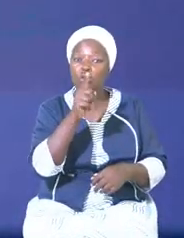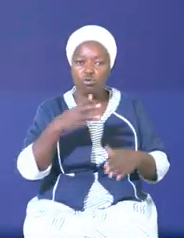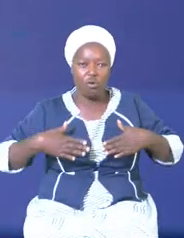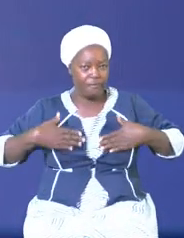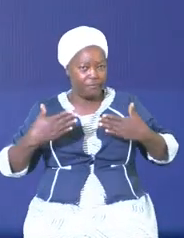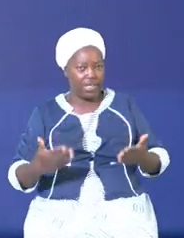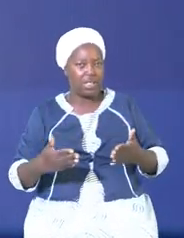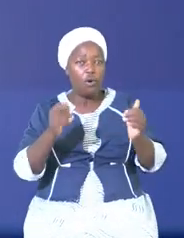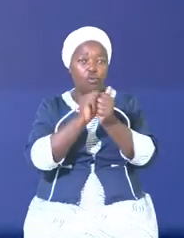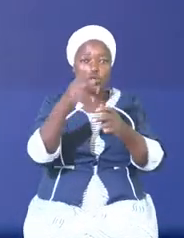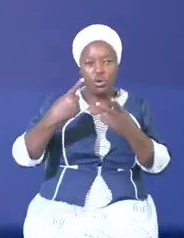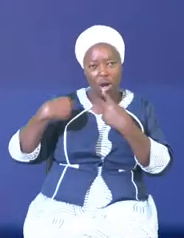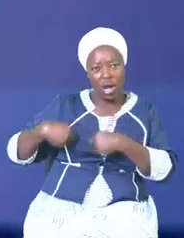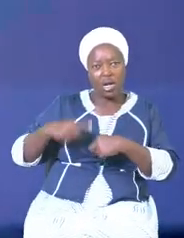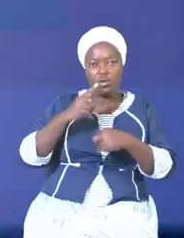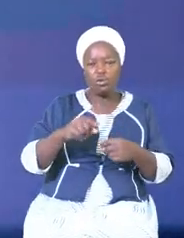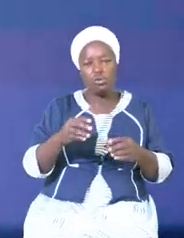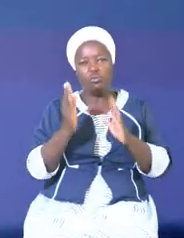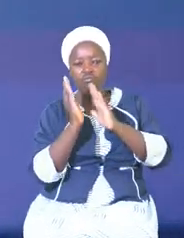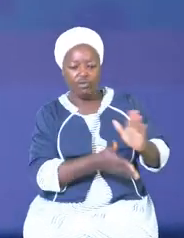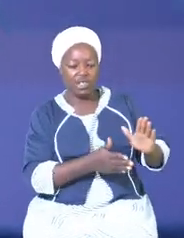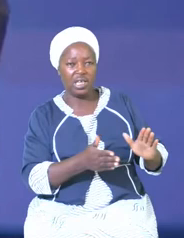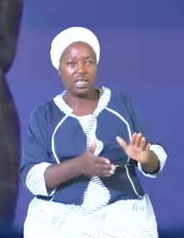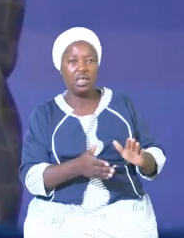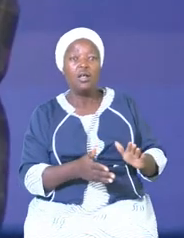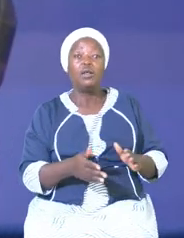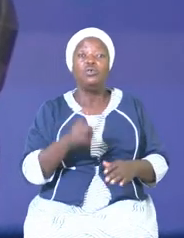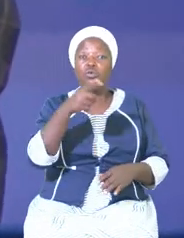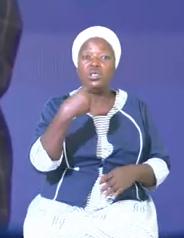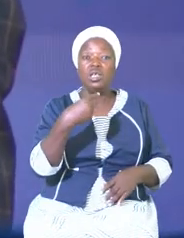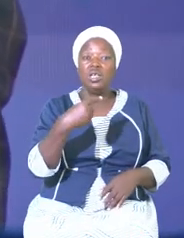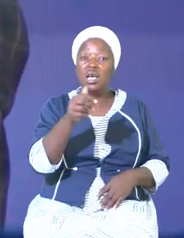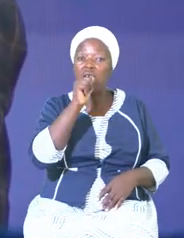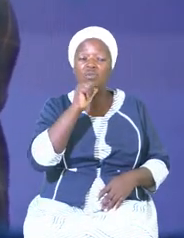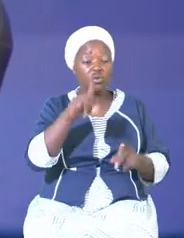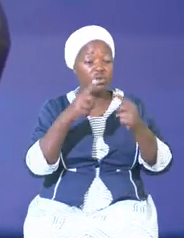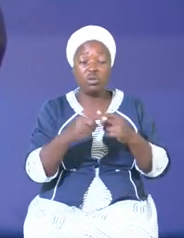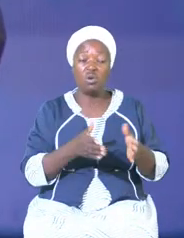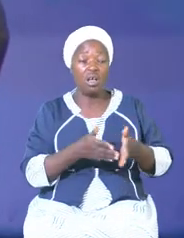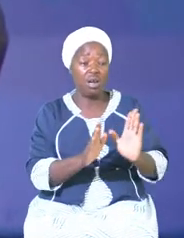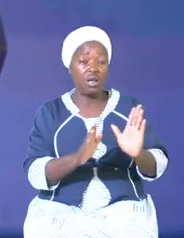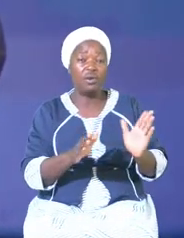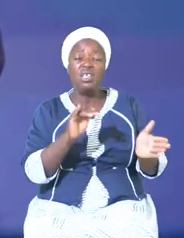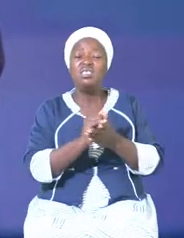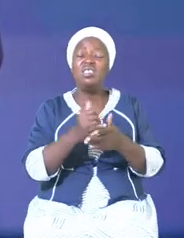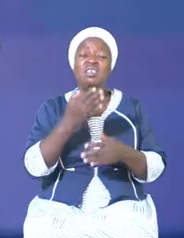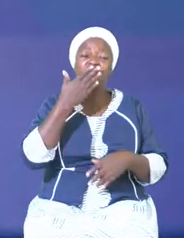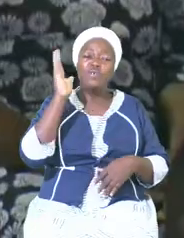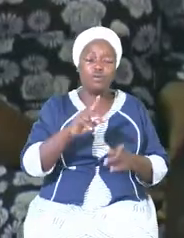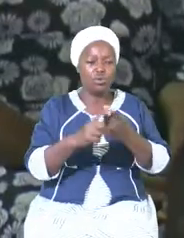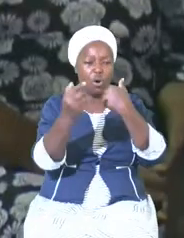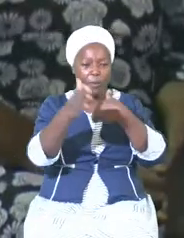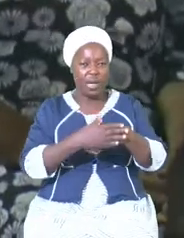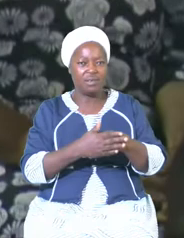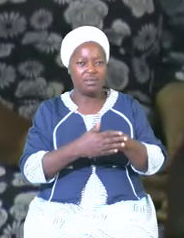your heart you forsake. You say, I'm not going to allow that evil to come back. Give me a good